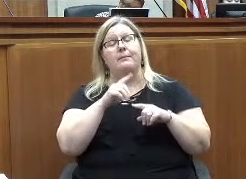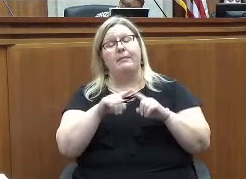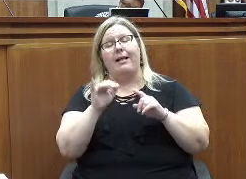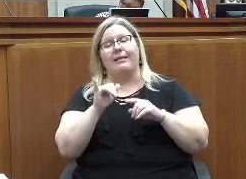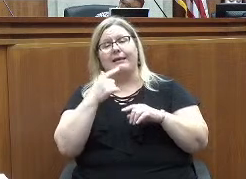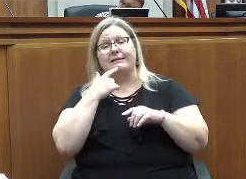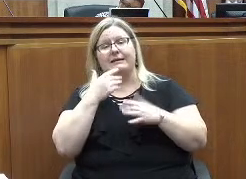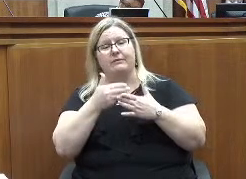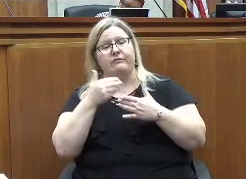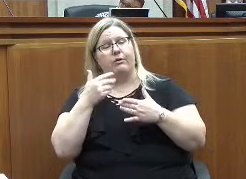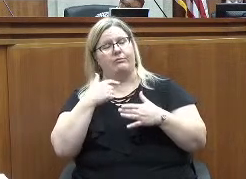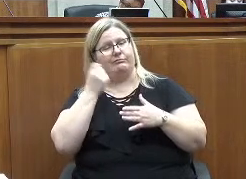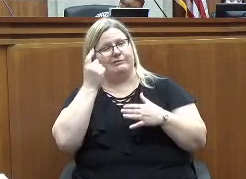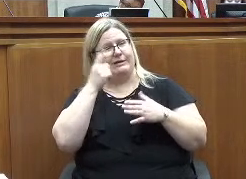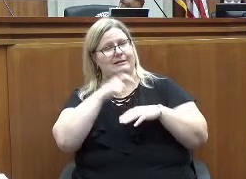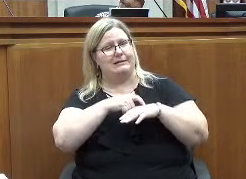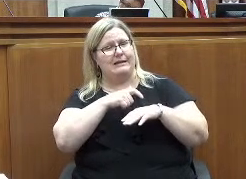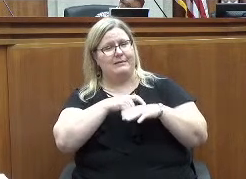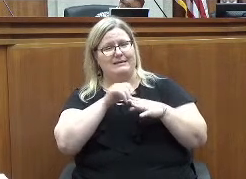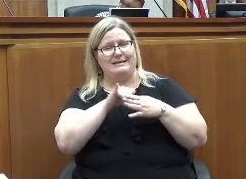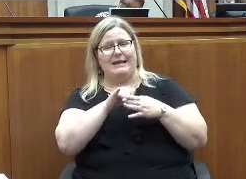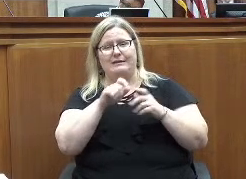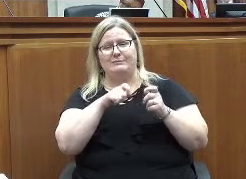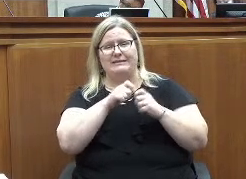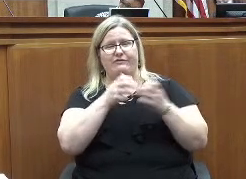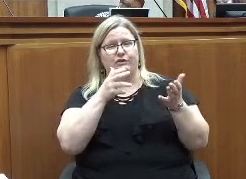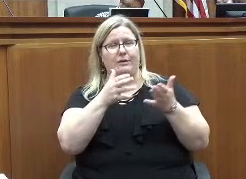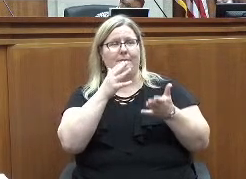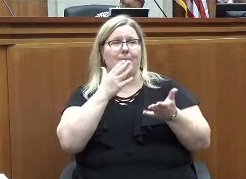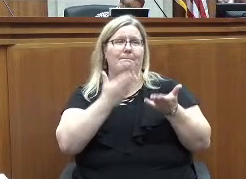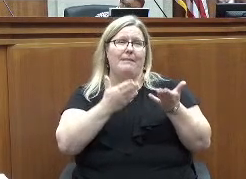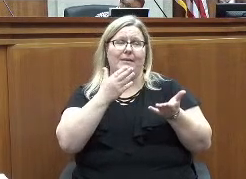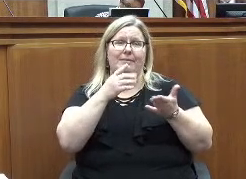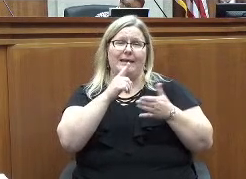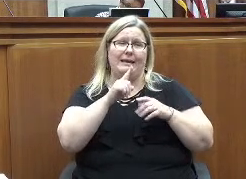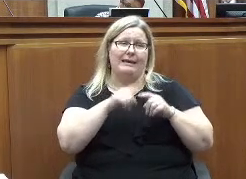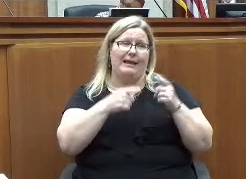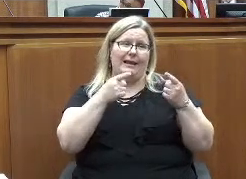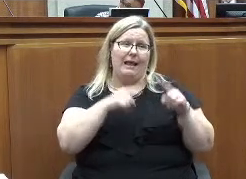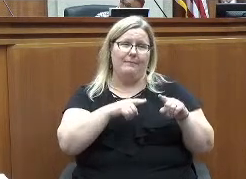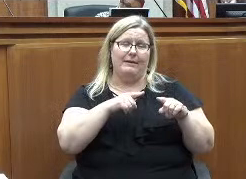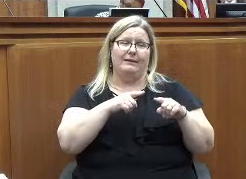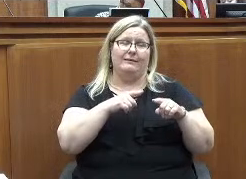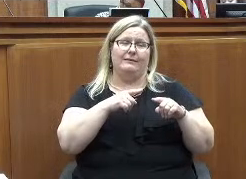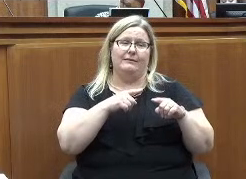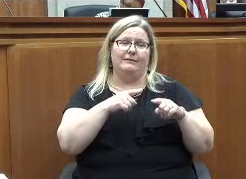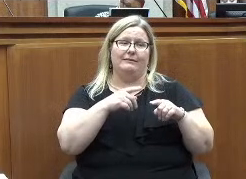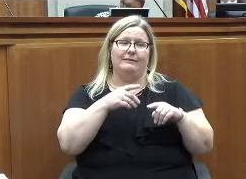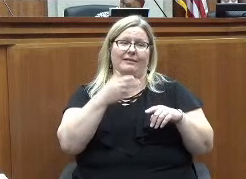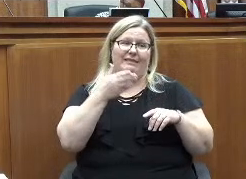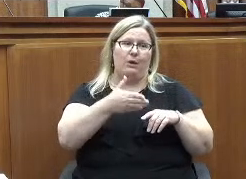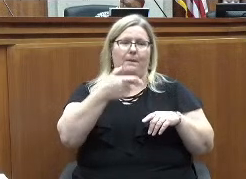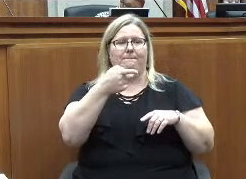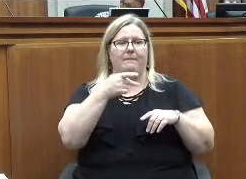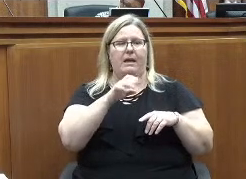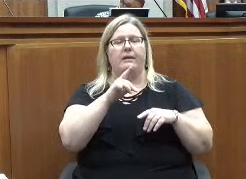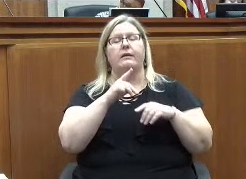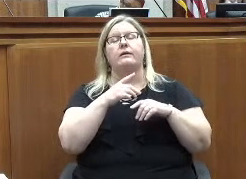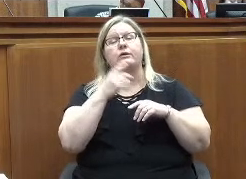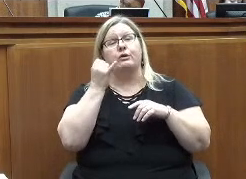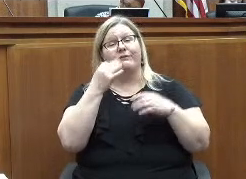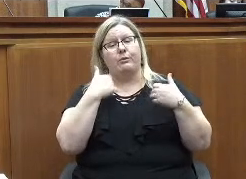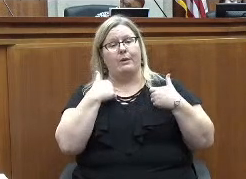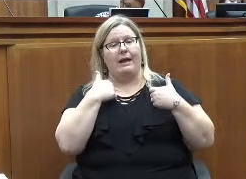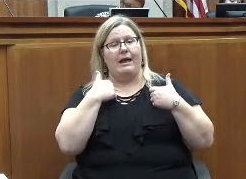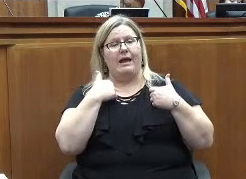are times when that particular service may not be able to happen at the pod. So if there's a particular instance